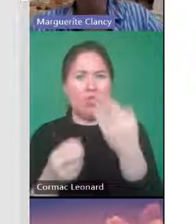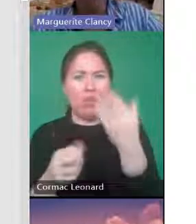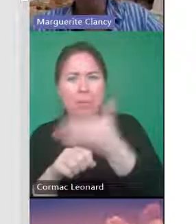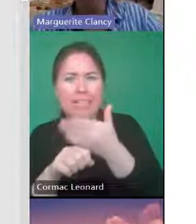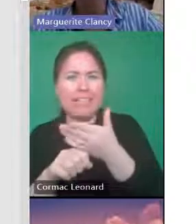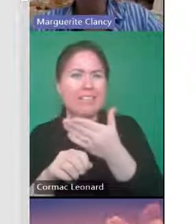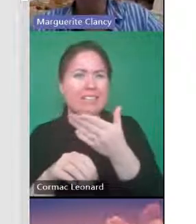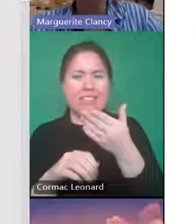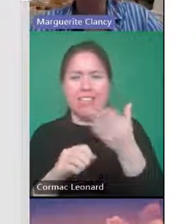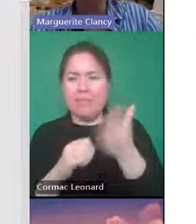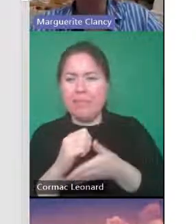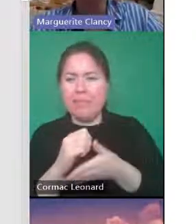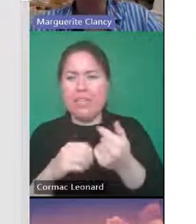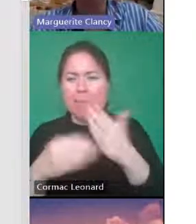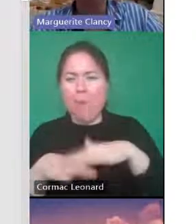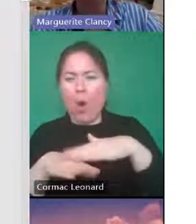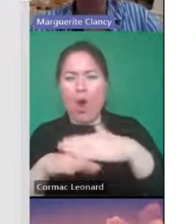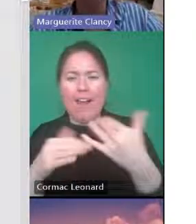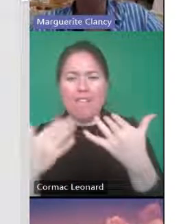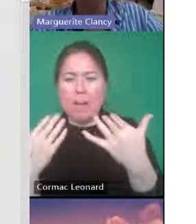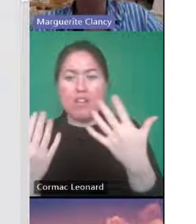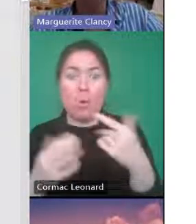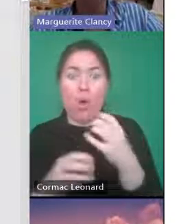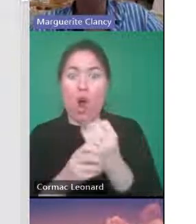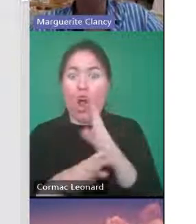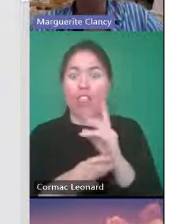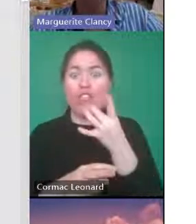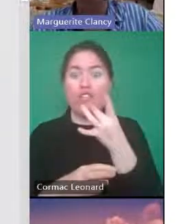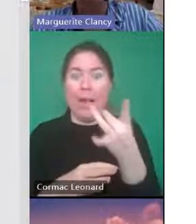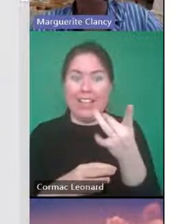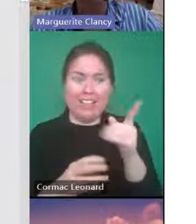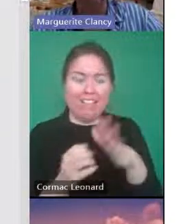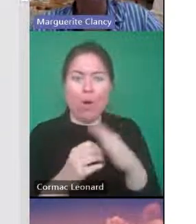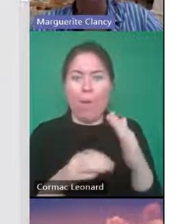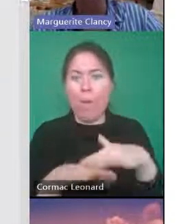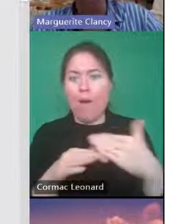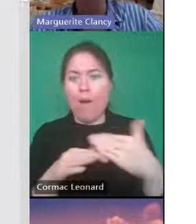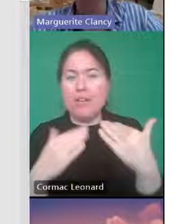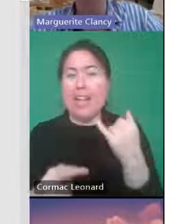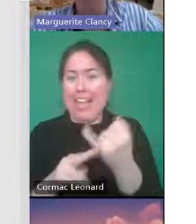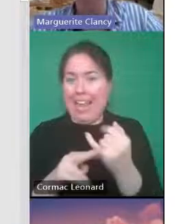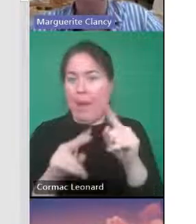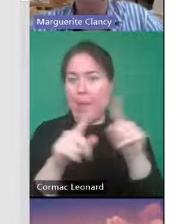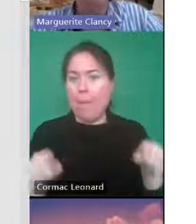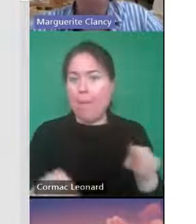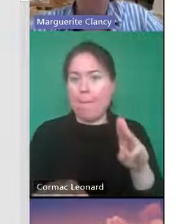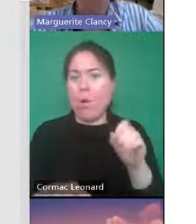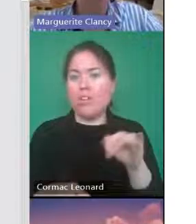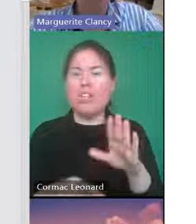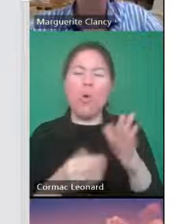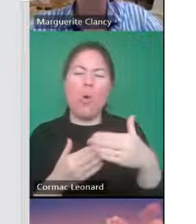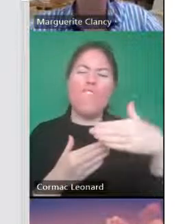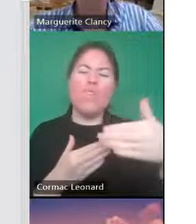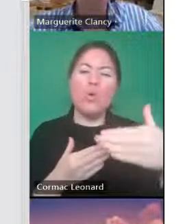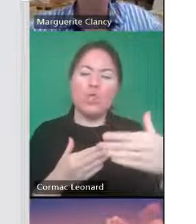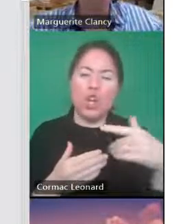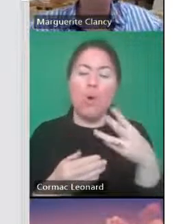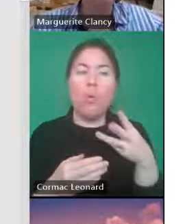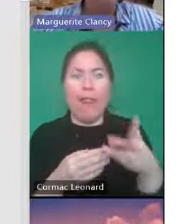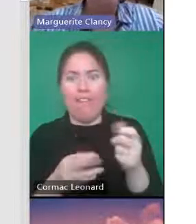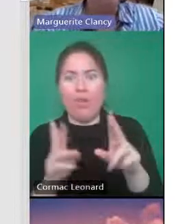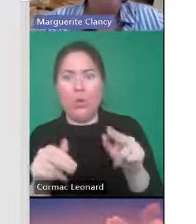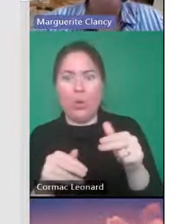So everything, all of those requests will be within the portal, and that's, as I said, a future functionality.